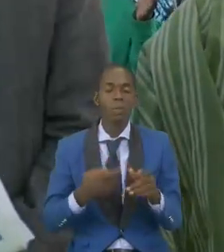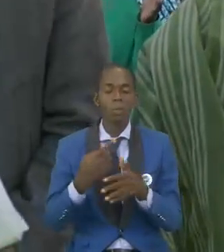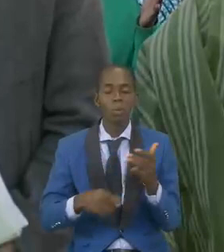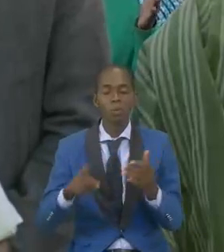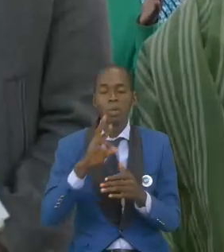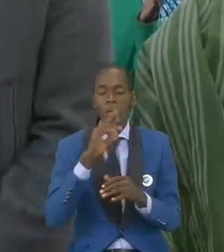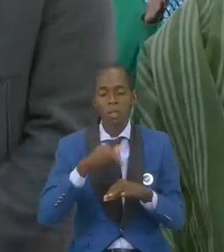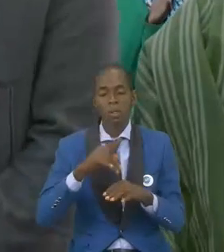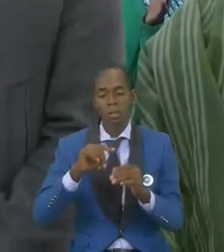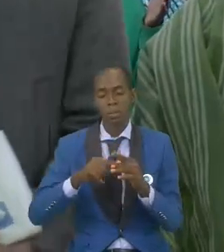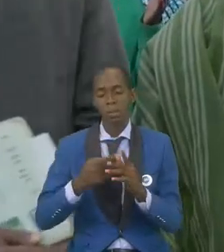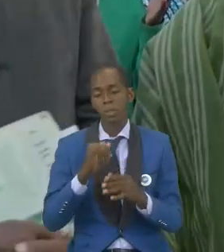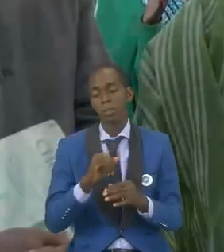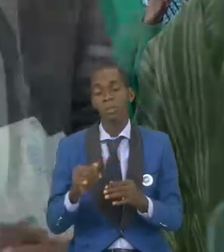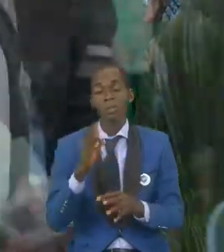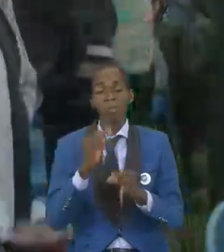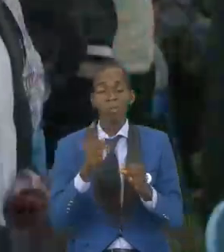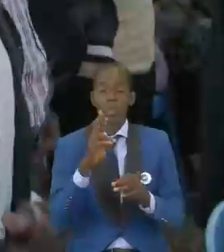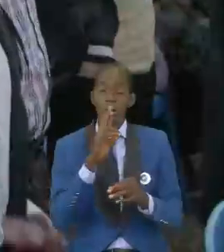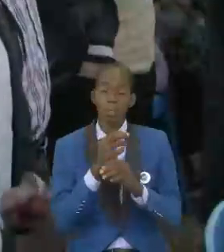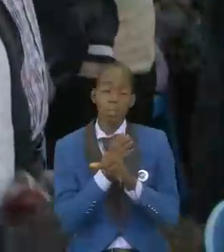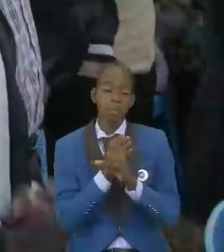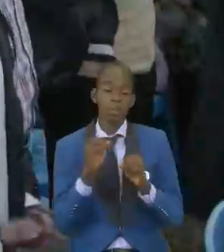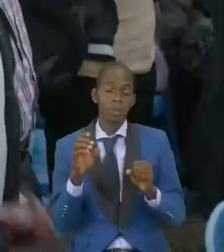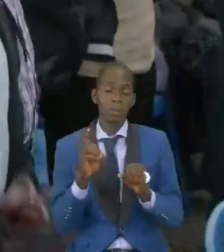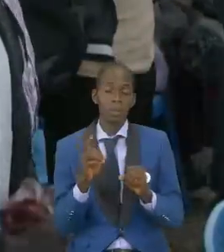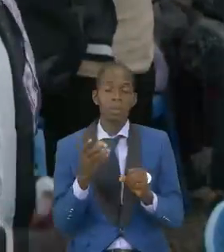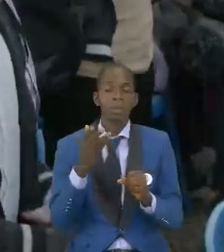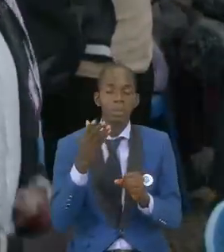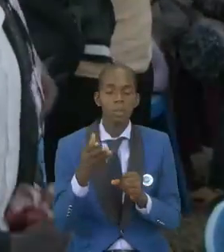be such a transformation, you'll be sanctified.